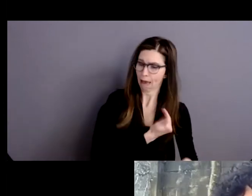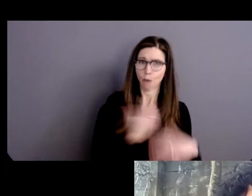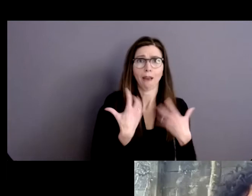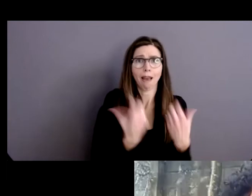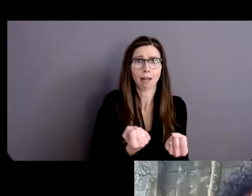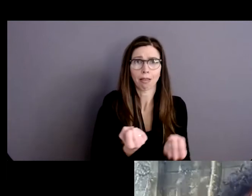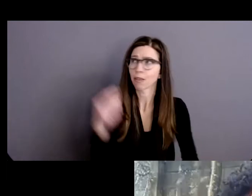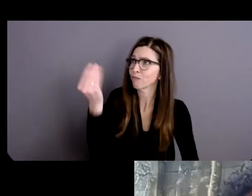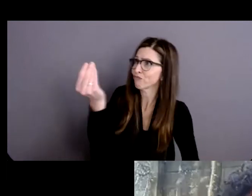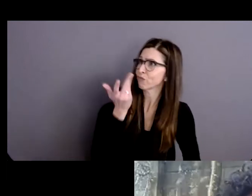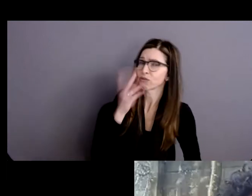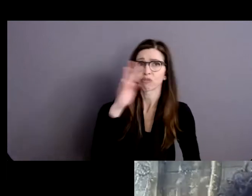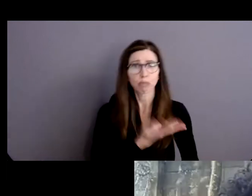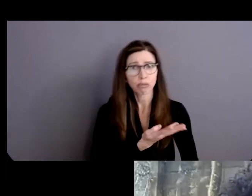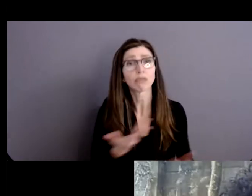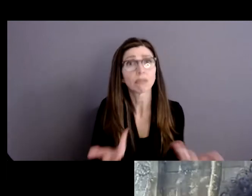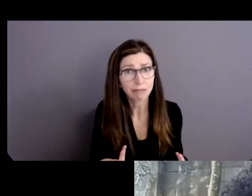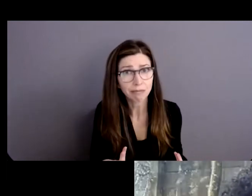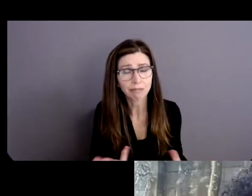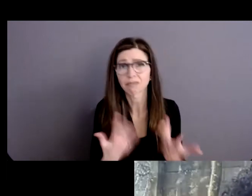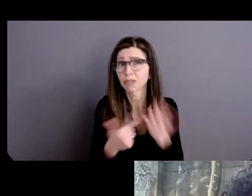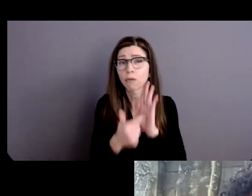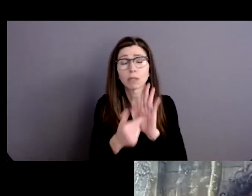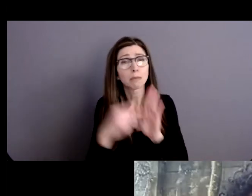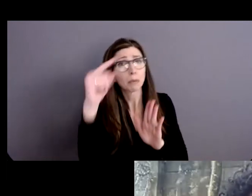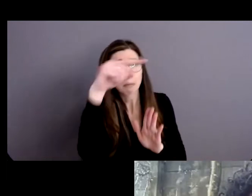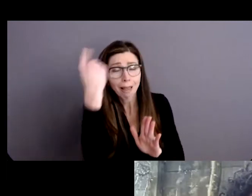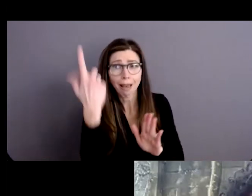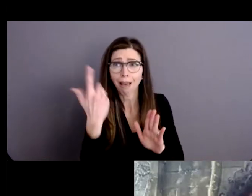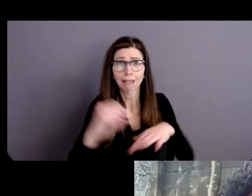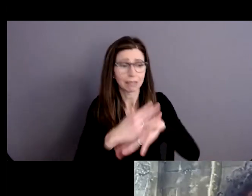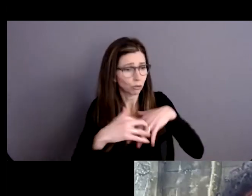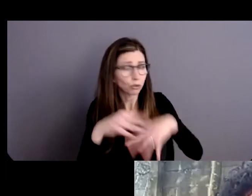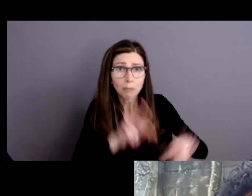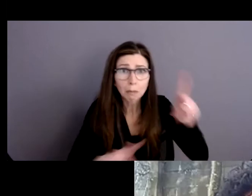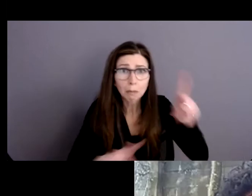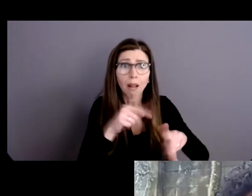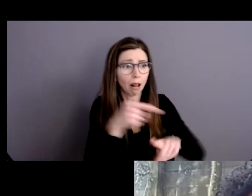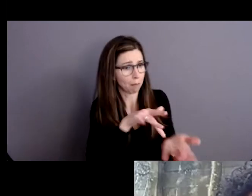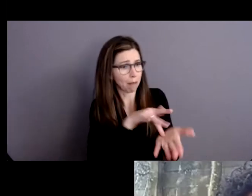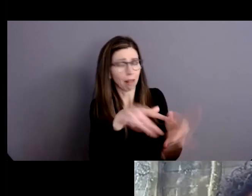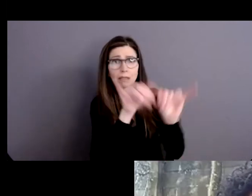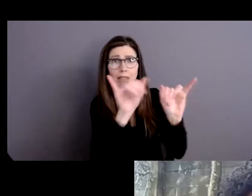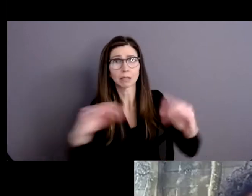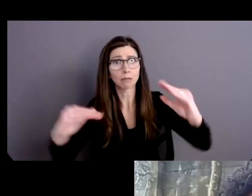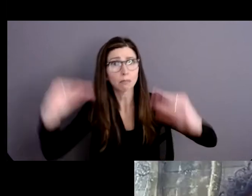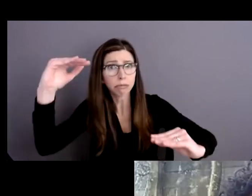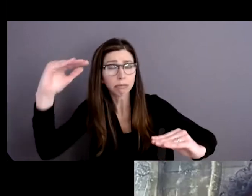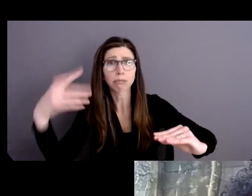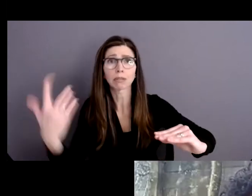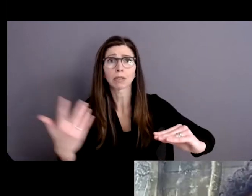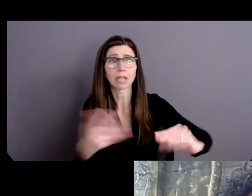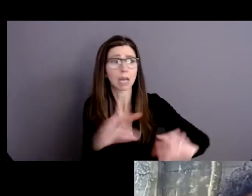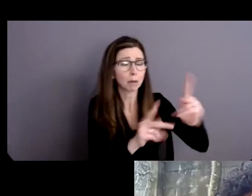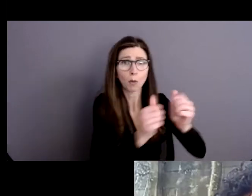From the mistreatment and neglect of Black and Indigenous folks in medical facilities and the lack of assistance disabled folks receive on a